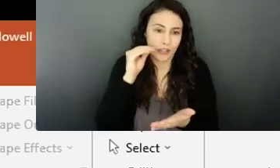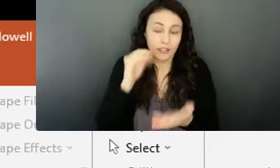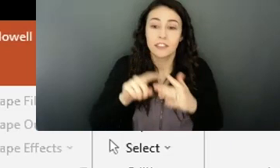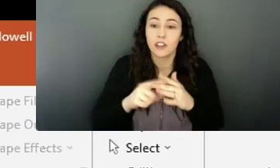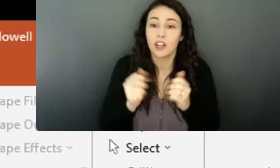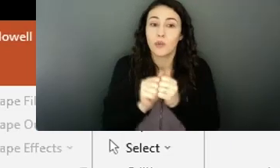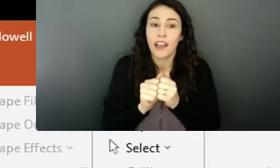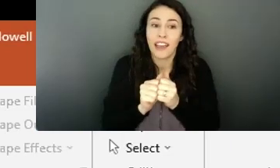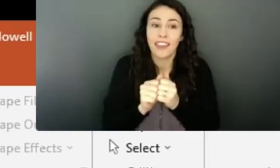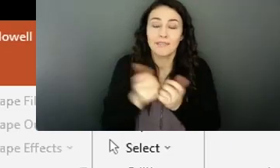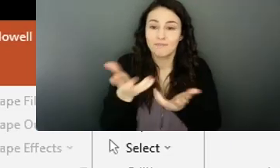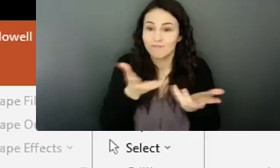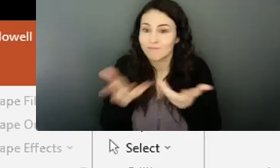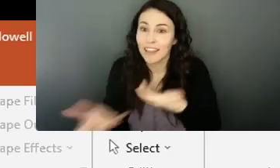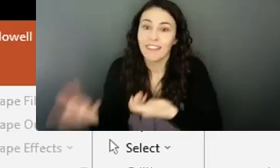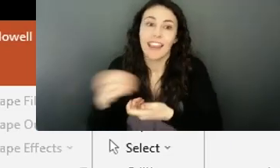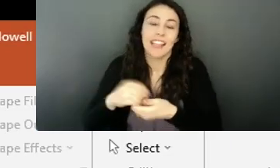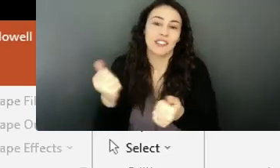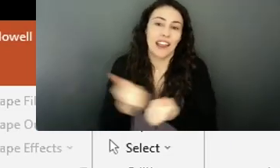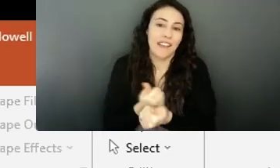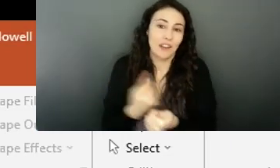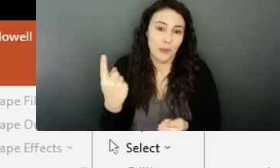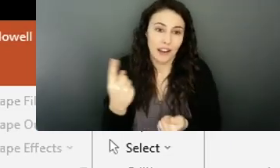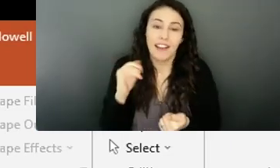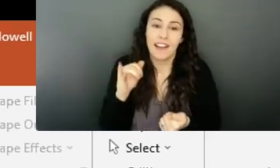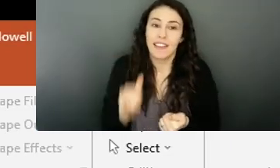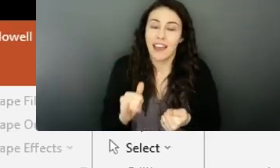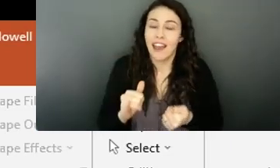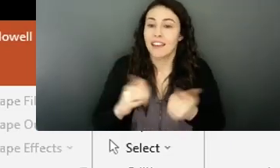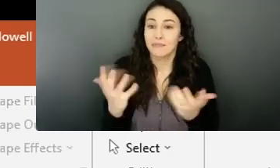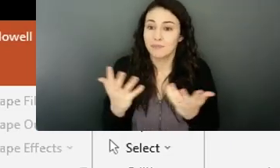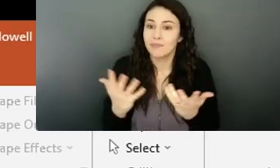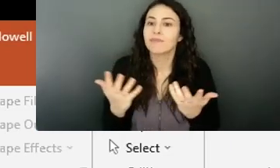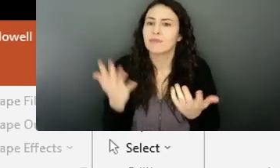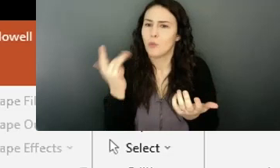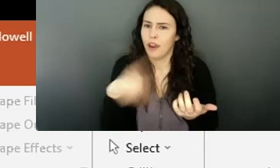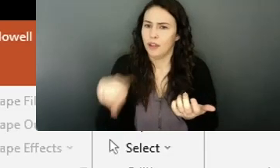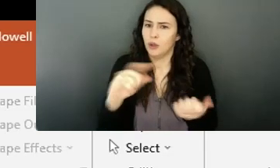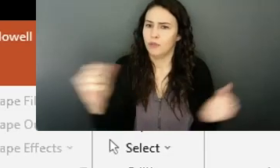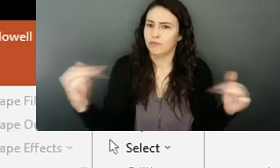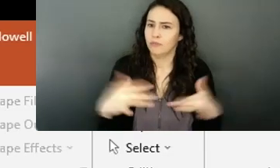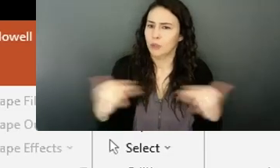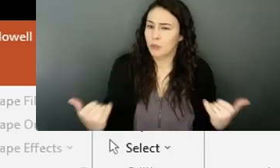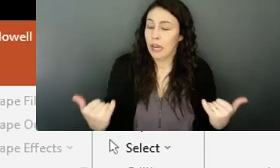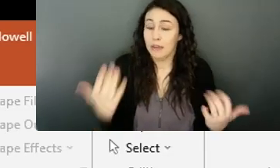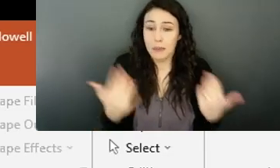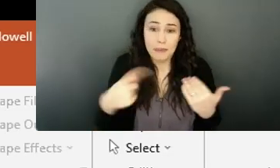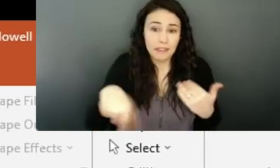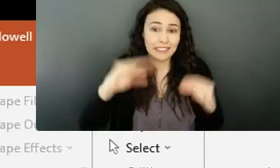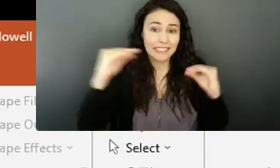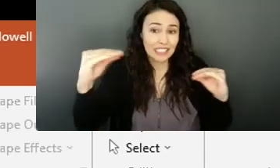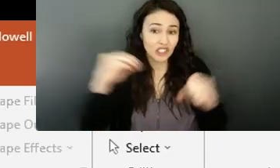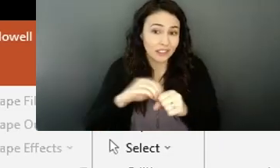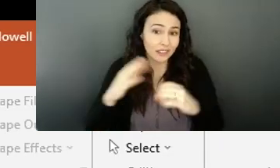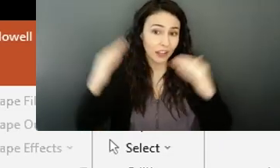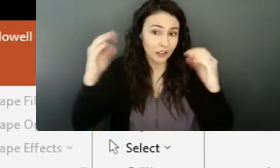engaging everybody, and that is what brings you here today. Perhaps you are teaching in higher education.